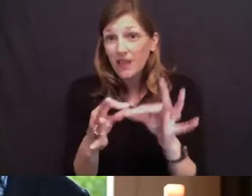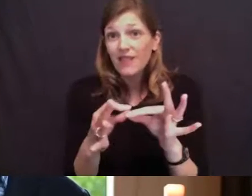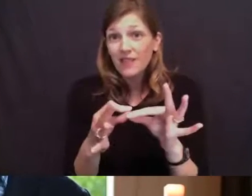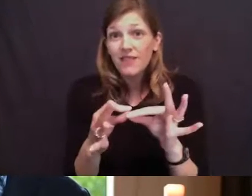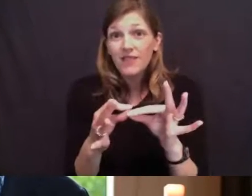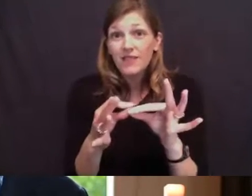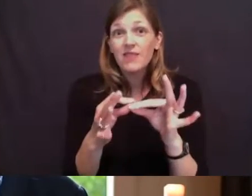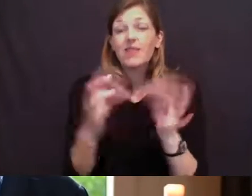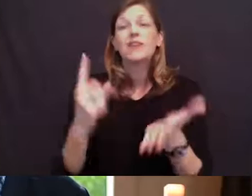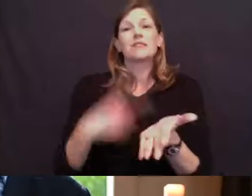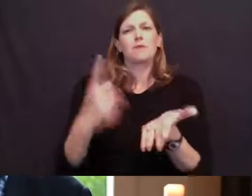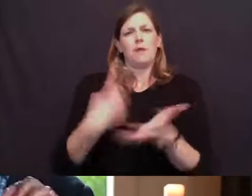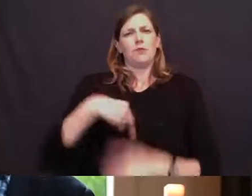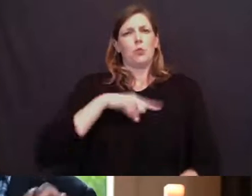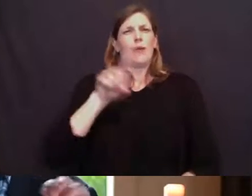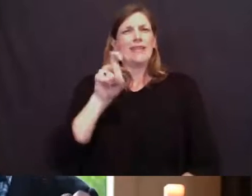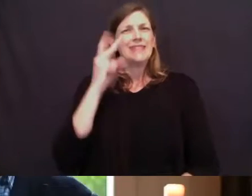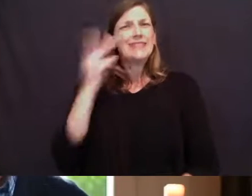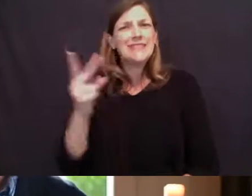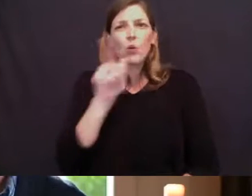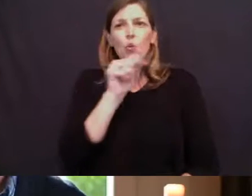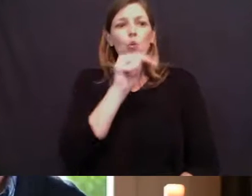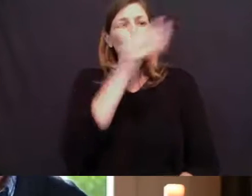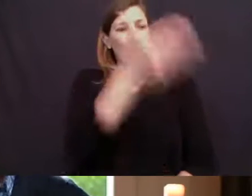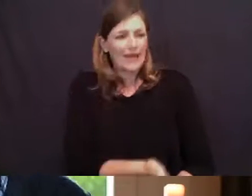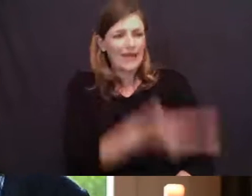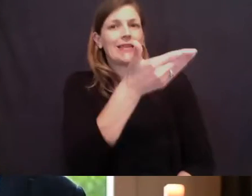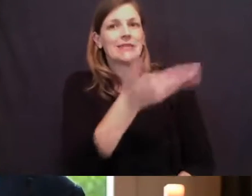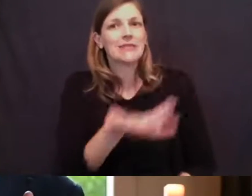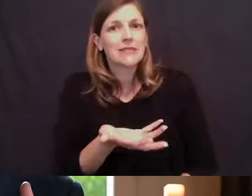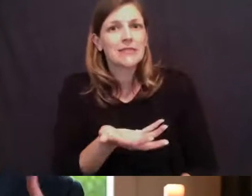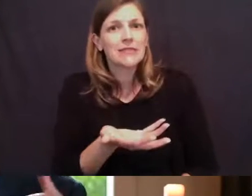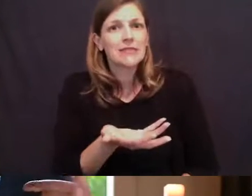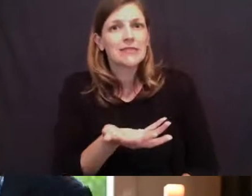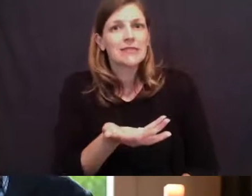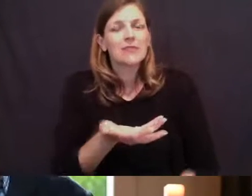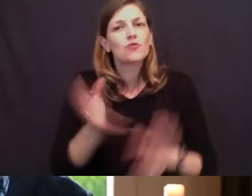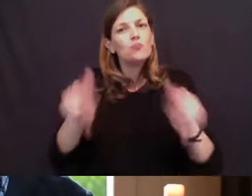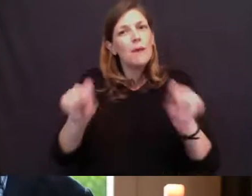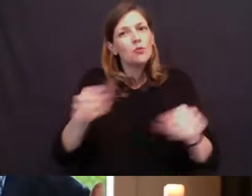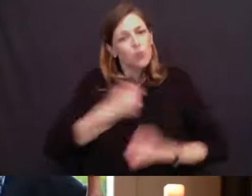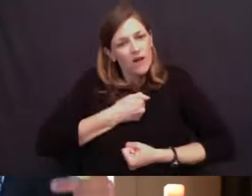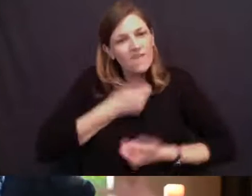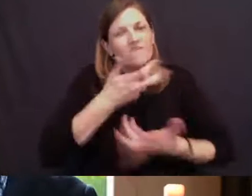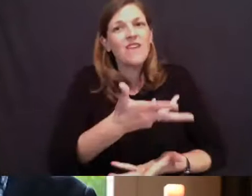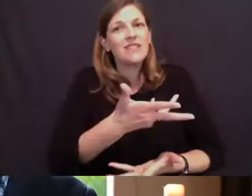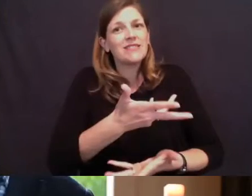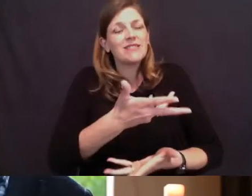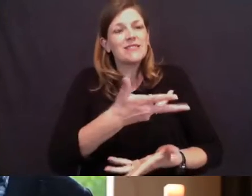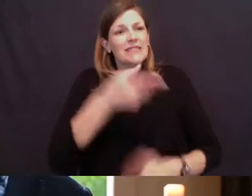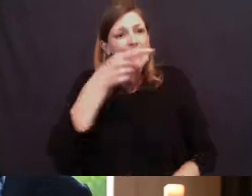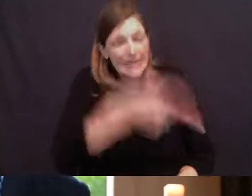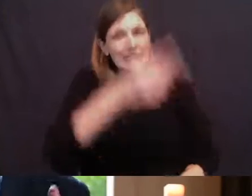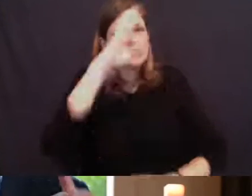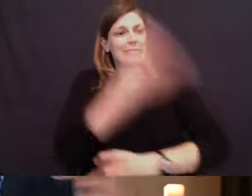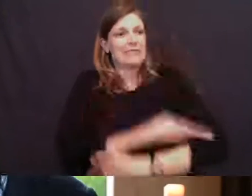And sometimes we need to see who he is in order to confess that he is the Son of